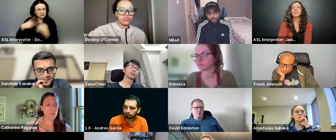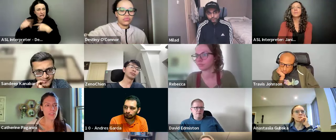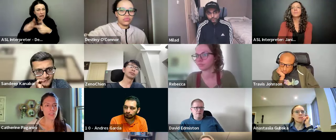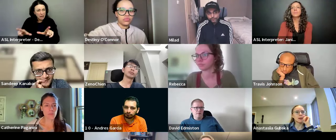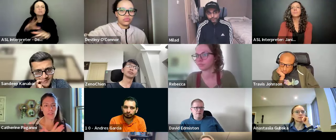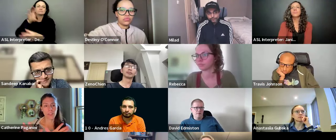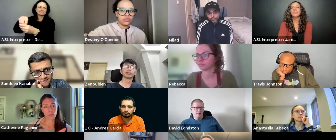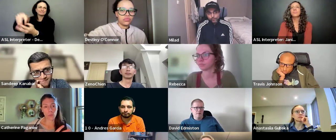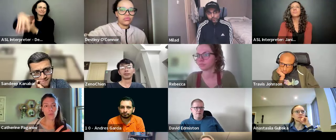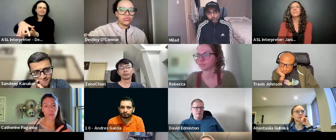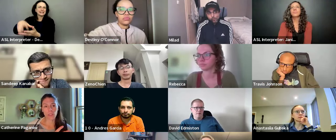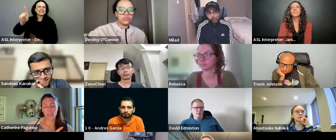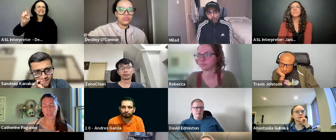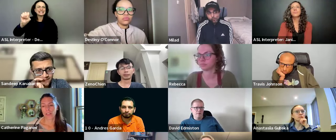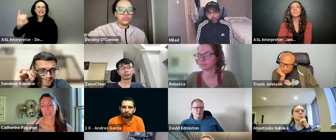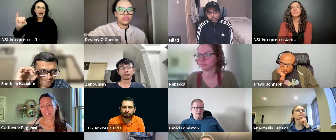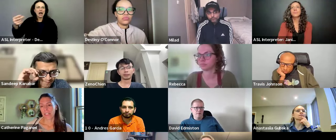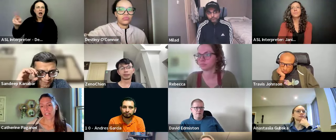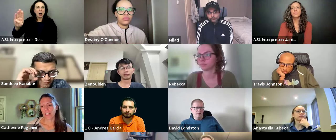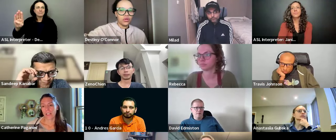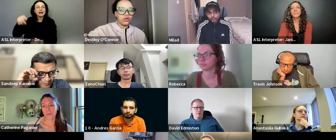DEI hub. It's in a specific room,